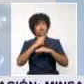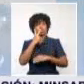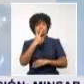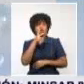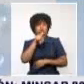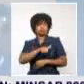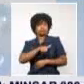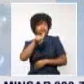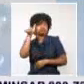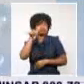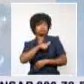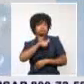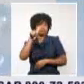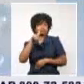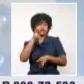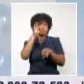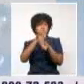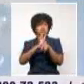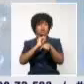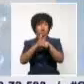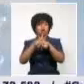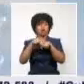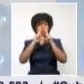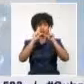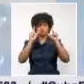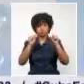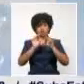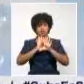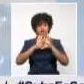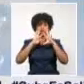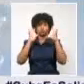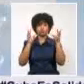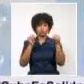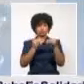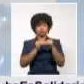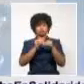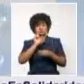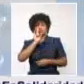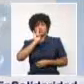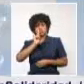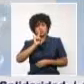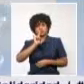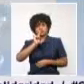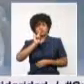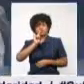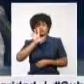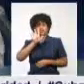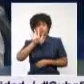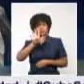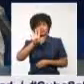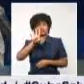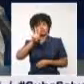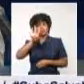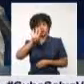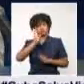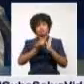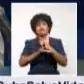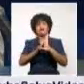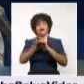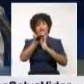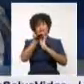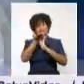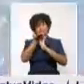beginning of the pandemic, and we have a total of 954 discharges, 78 of them yesterday.